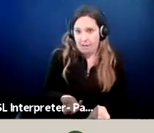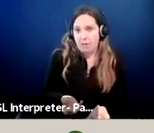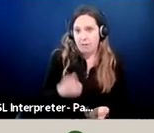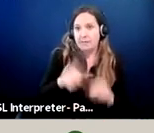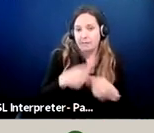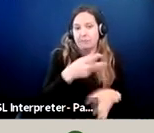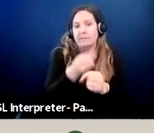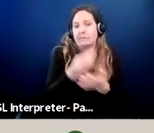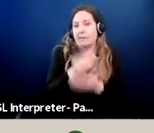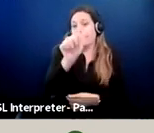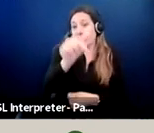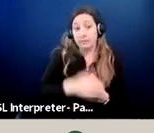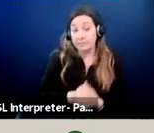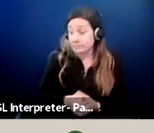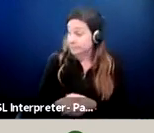Shred?